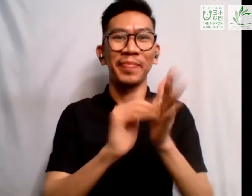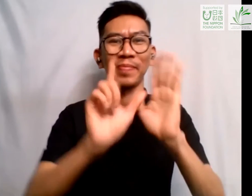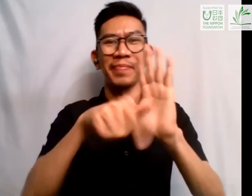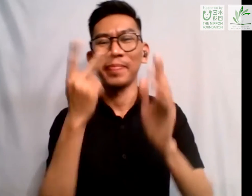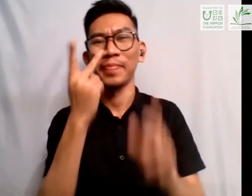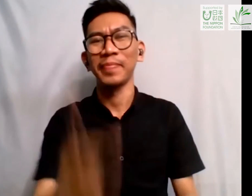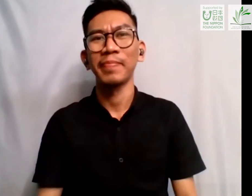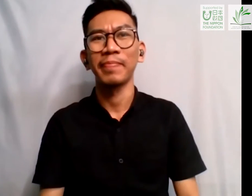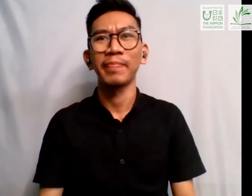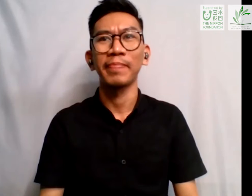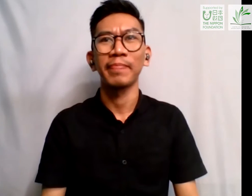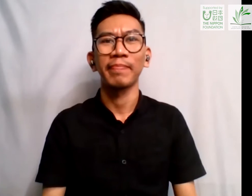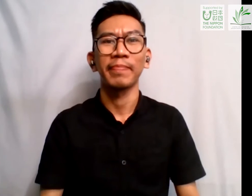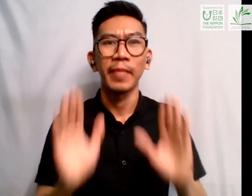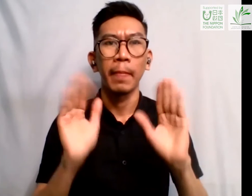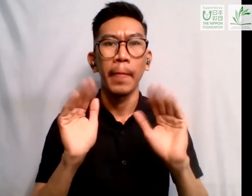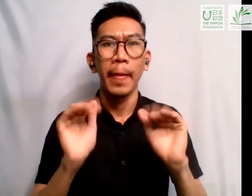right, take care.